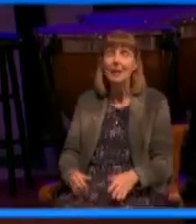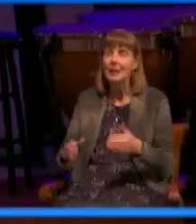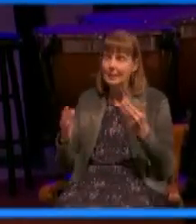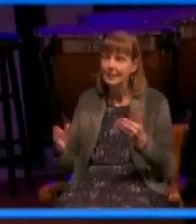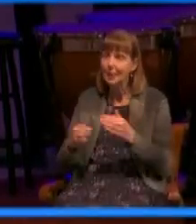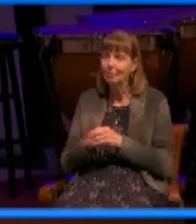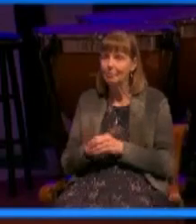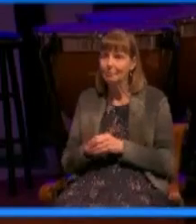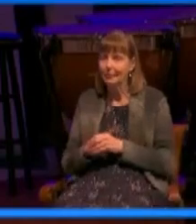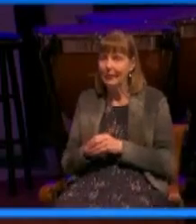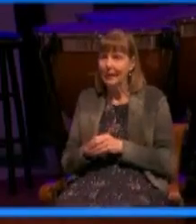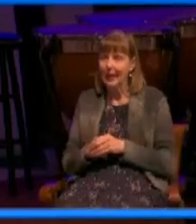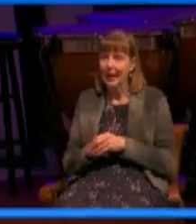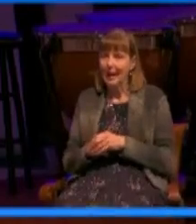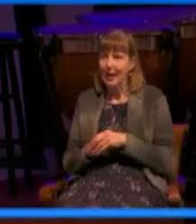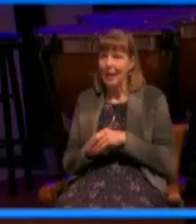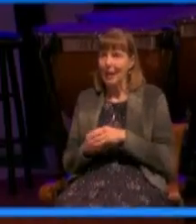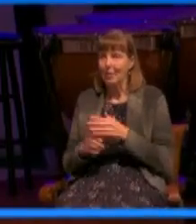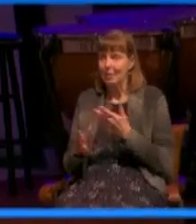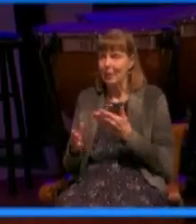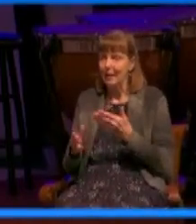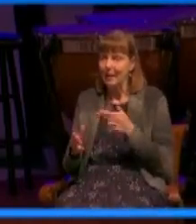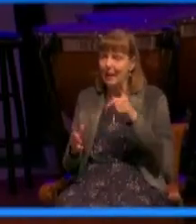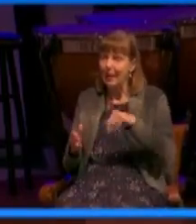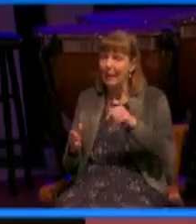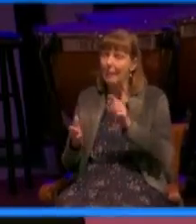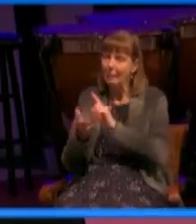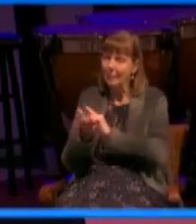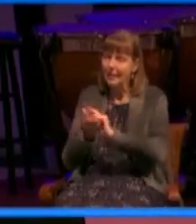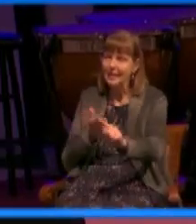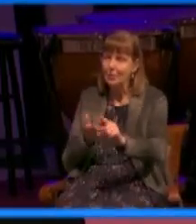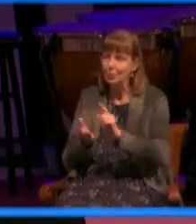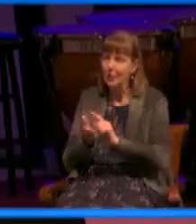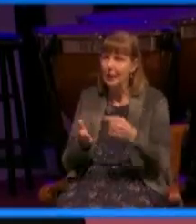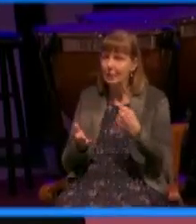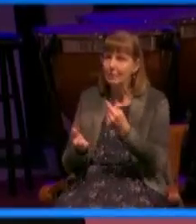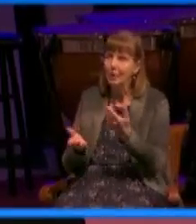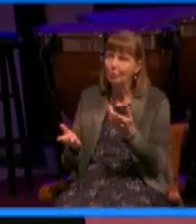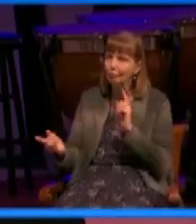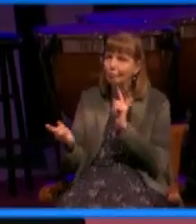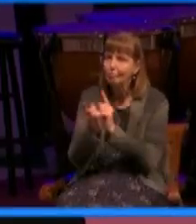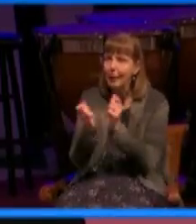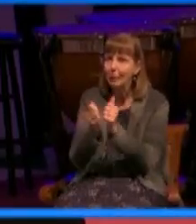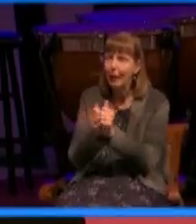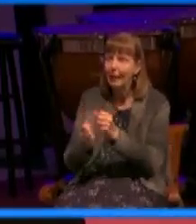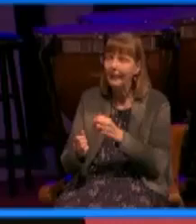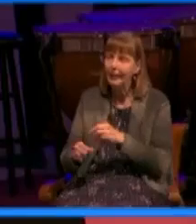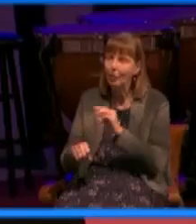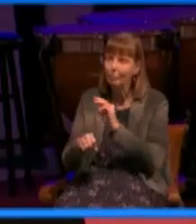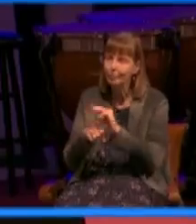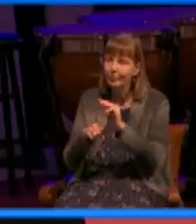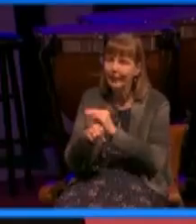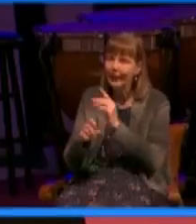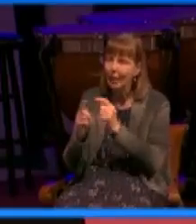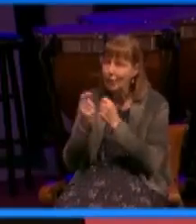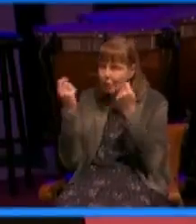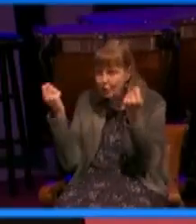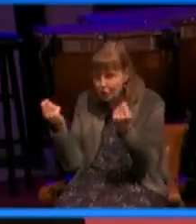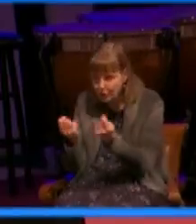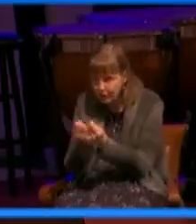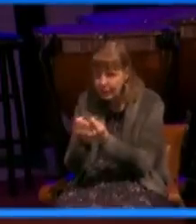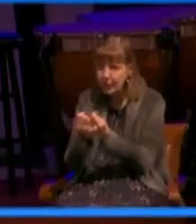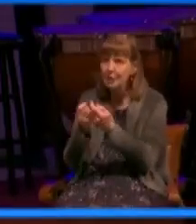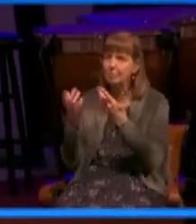And next week, we'll honor them. And I was just thinking to myself, what if they lined up across the stage and one of those babies was named